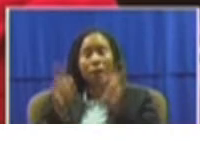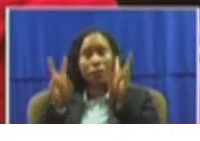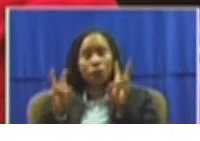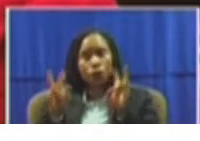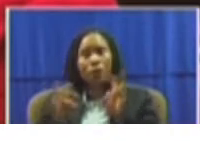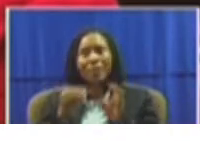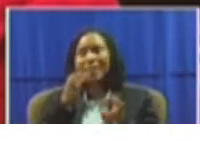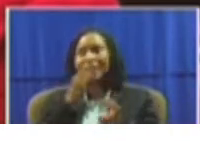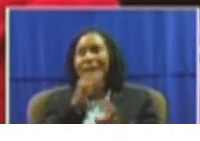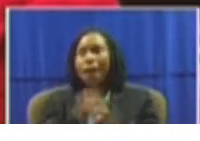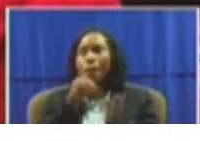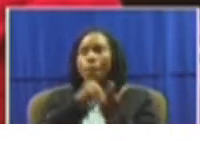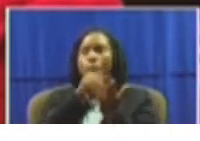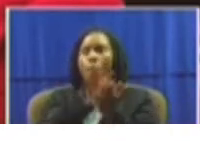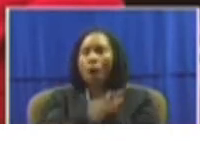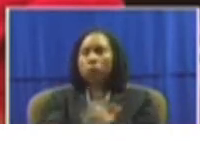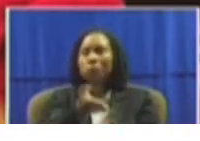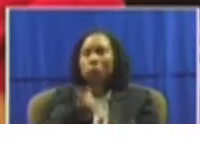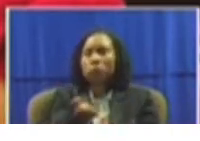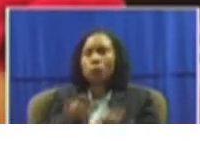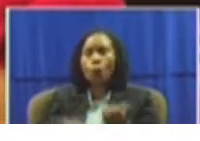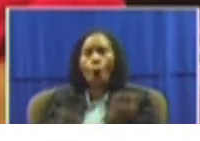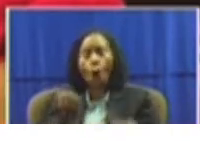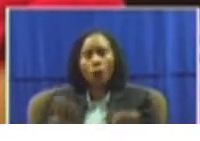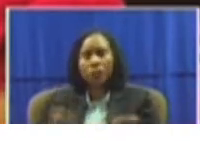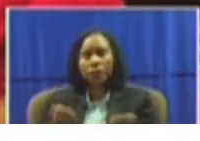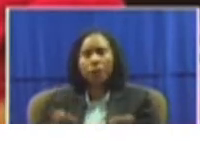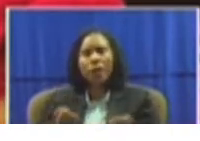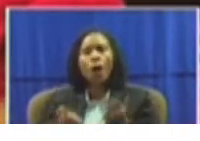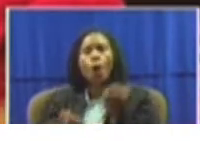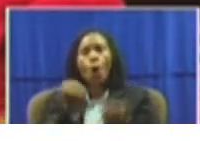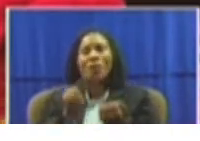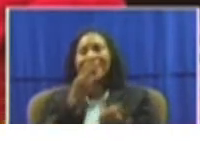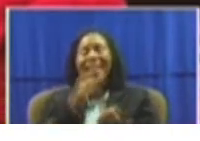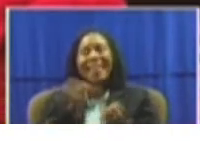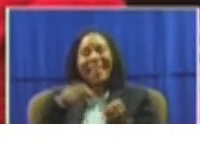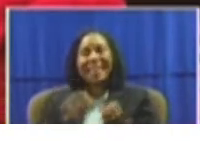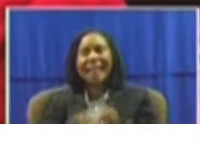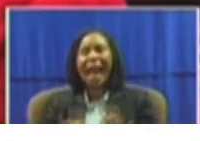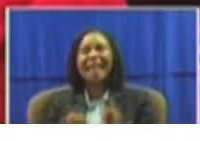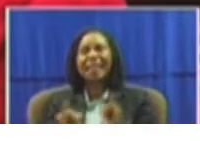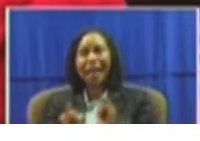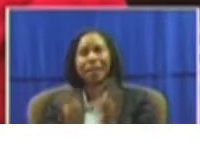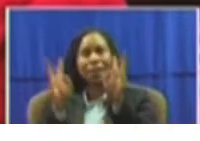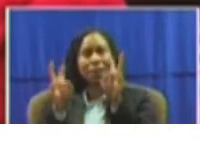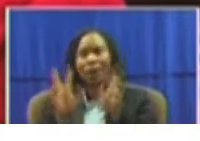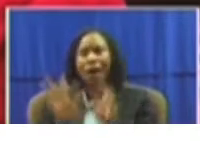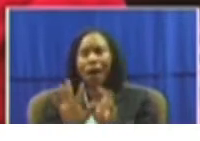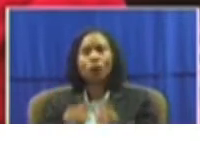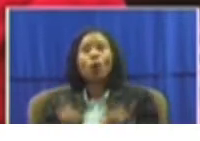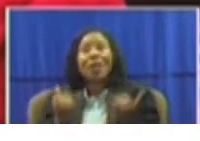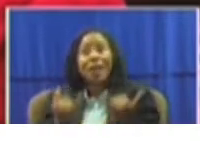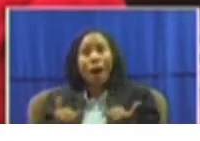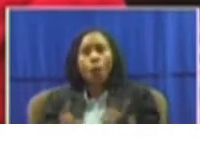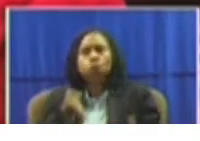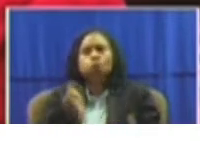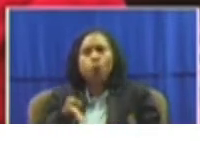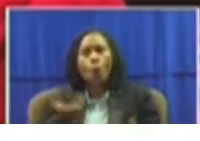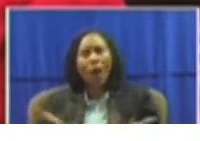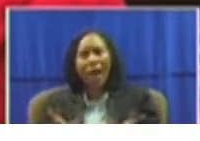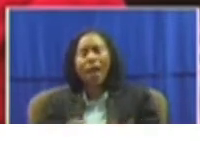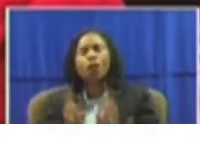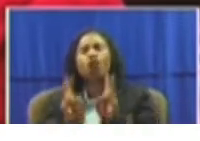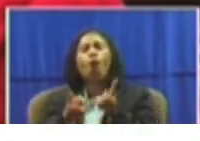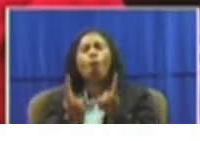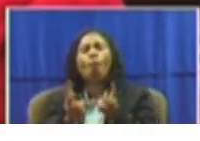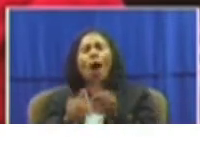the court. The court said that it is not an urgent matter. It is currently on a normal roll, where they are